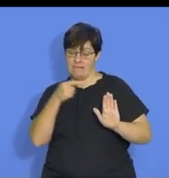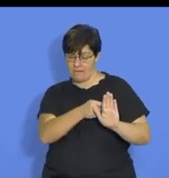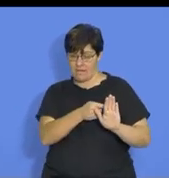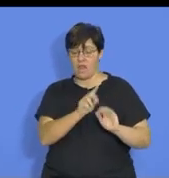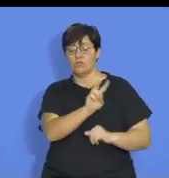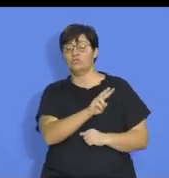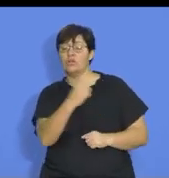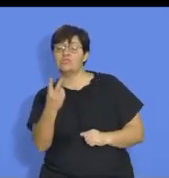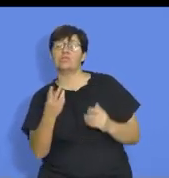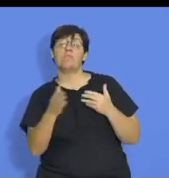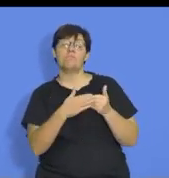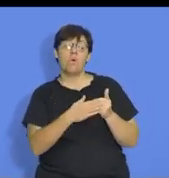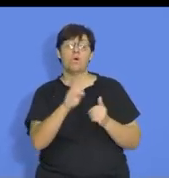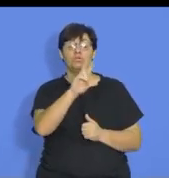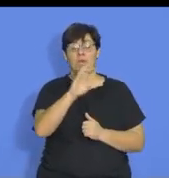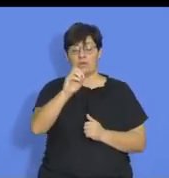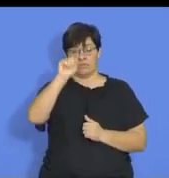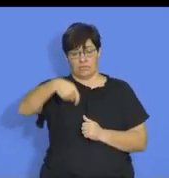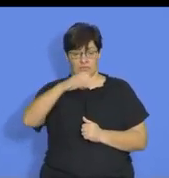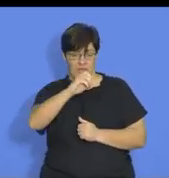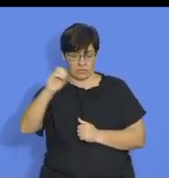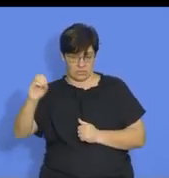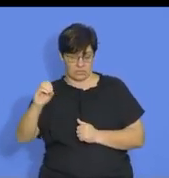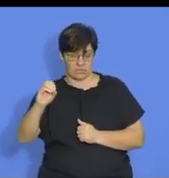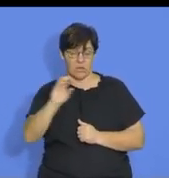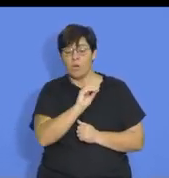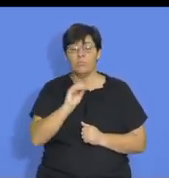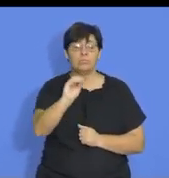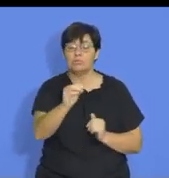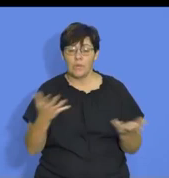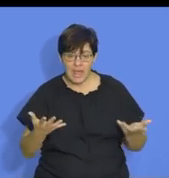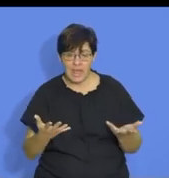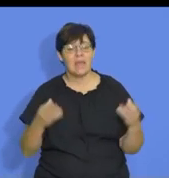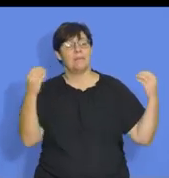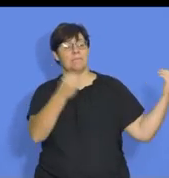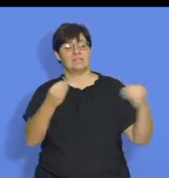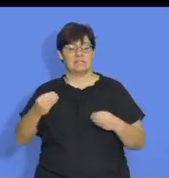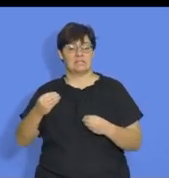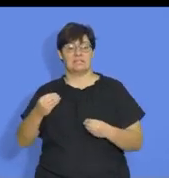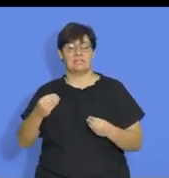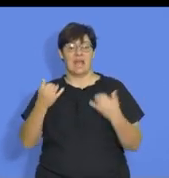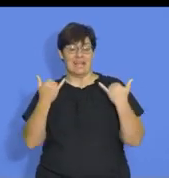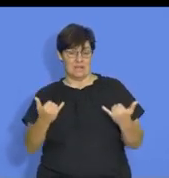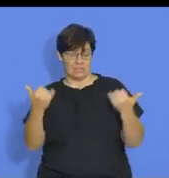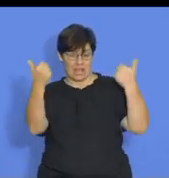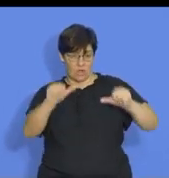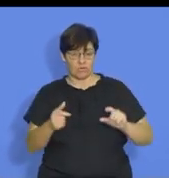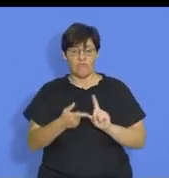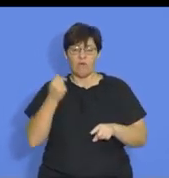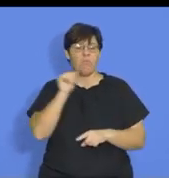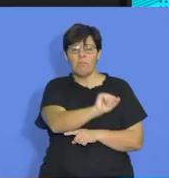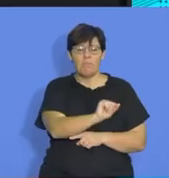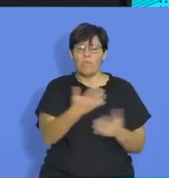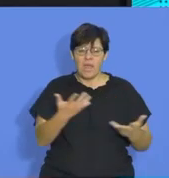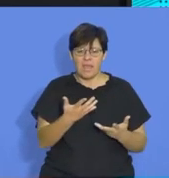transferred an additional 200,000 Rand into the business's current account from his private savings